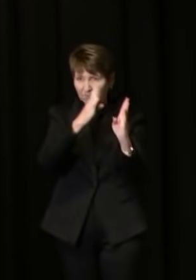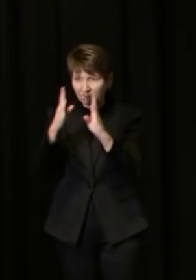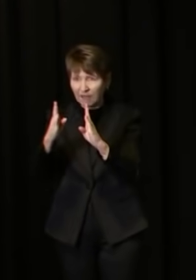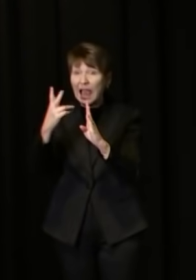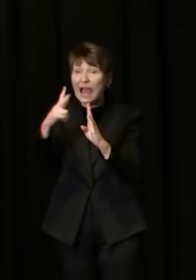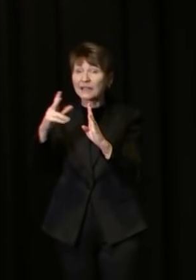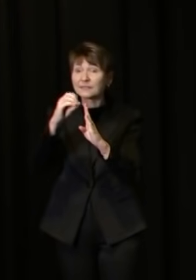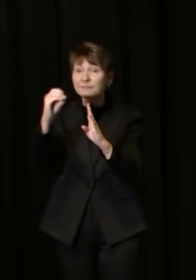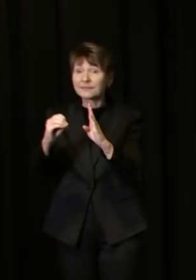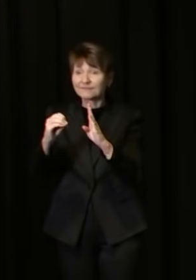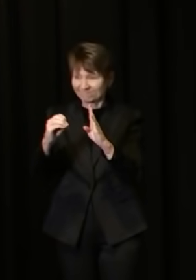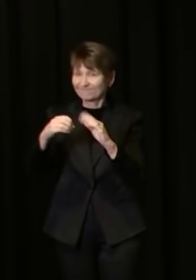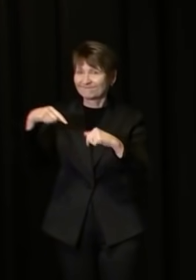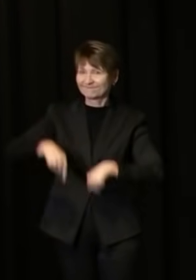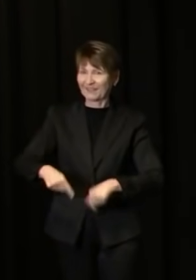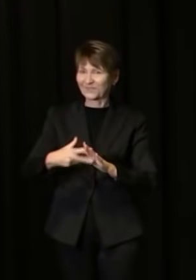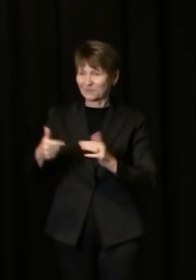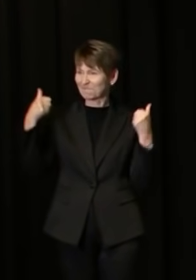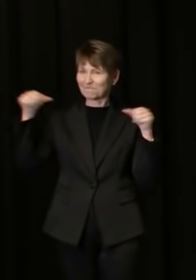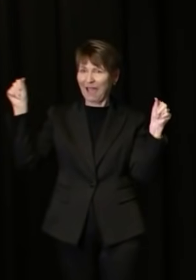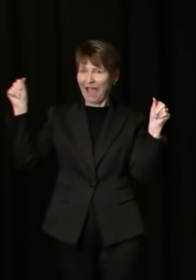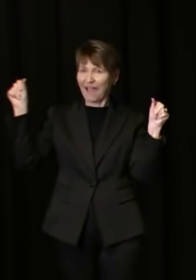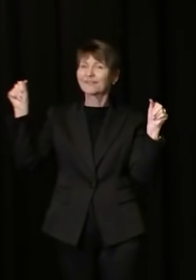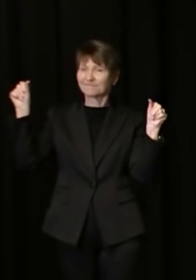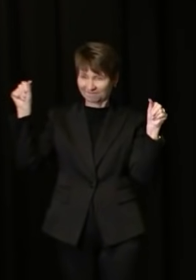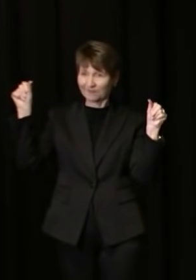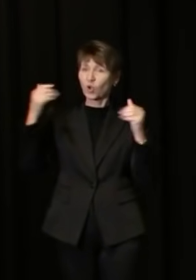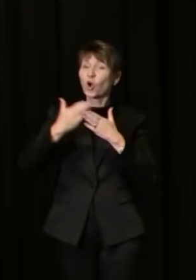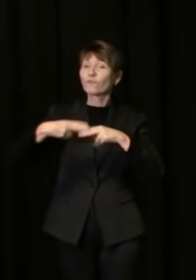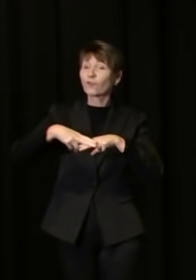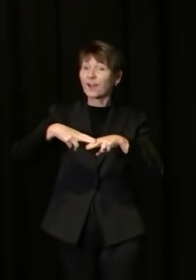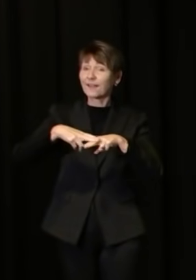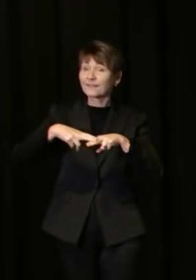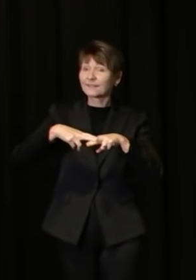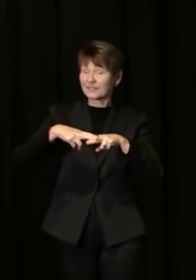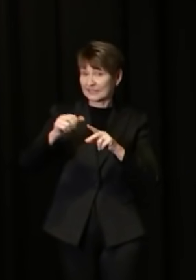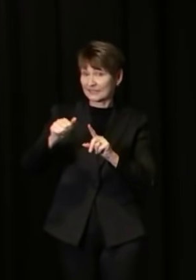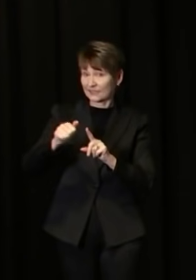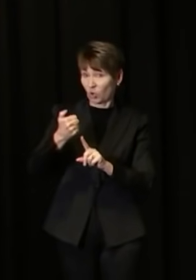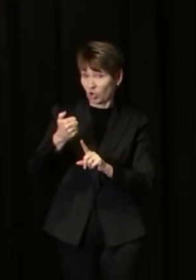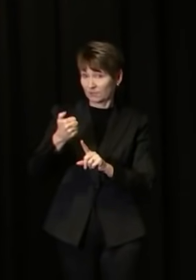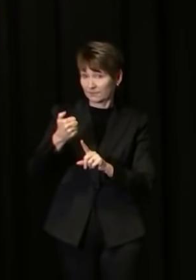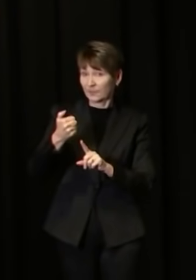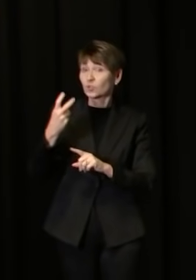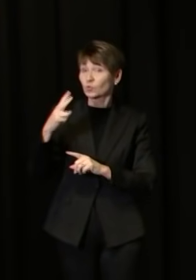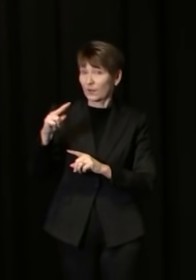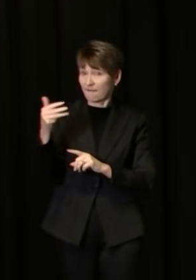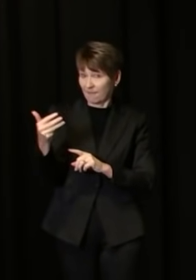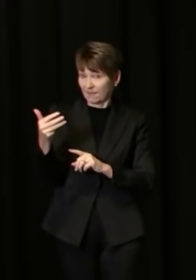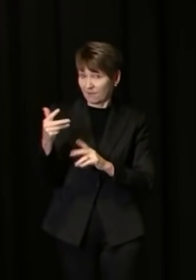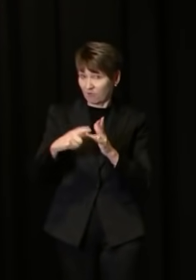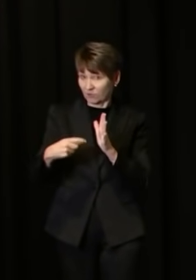of that, from 6 p.m, the public health orders will be changed as per the Victorian roadmap that